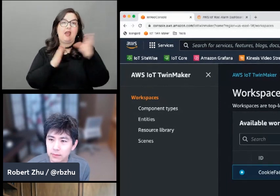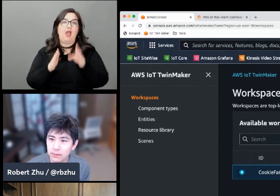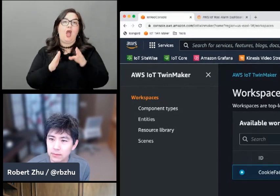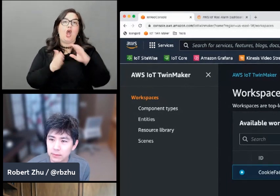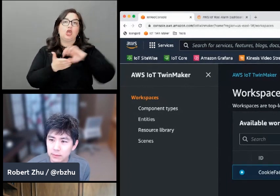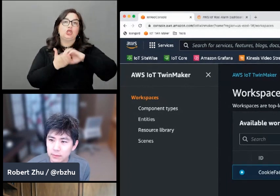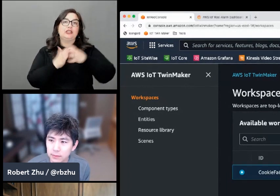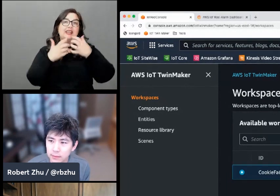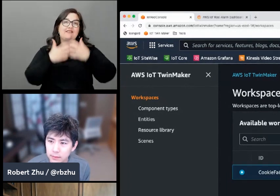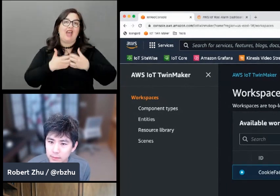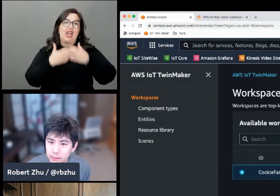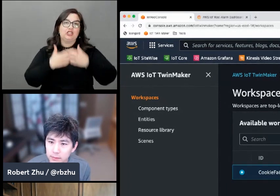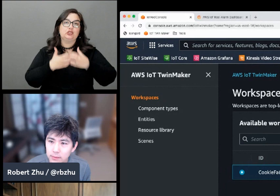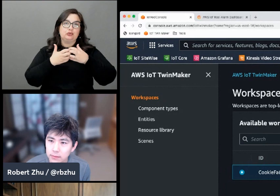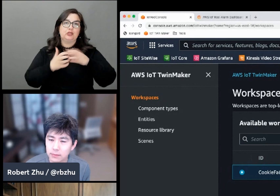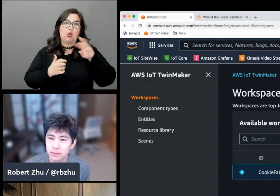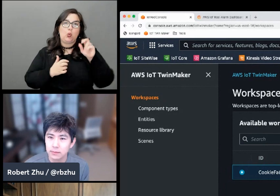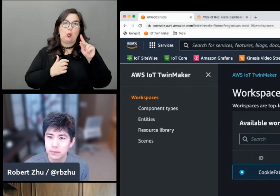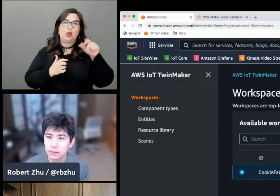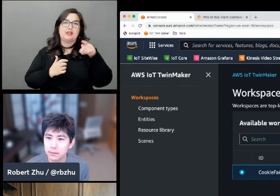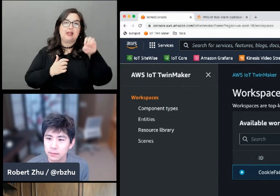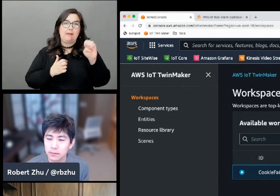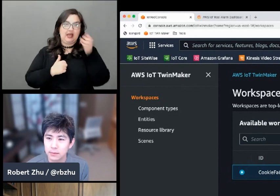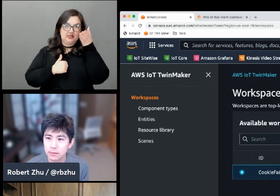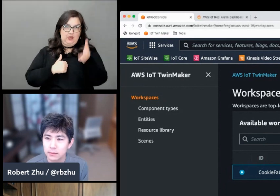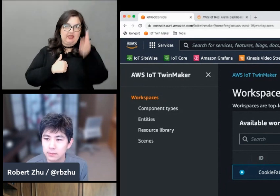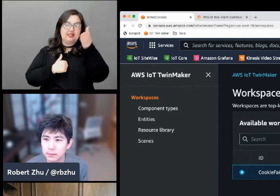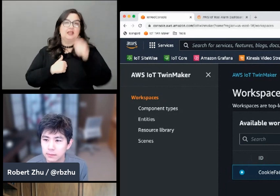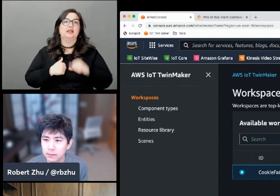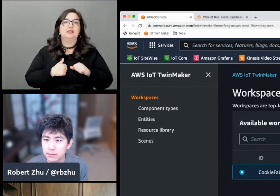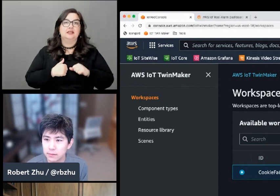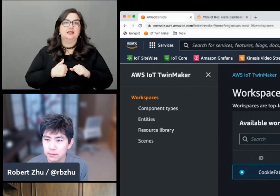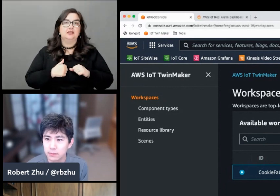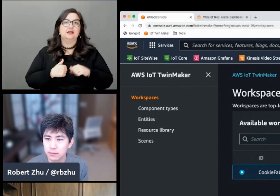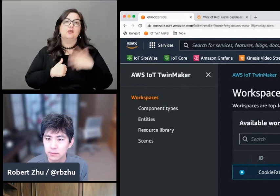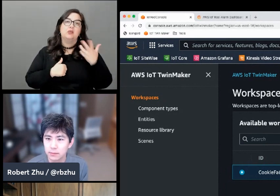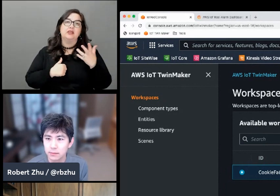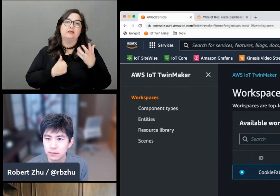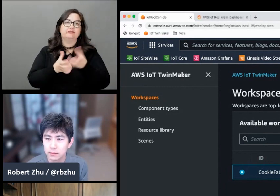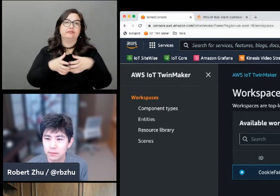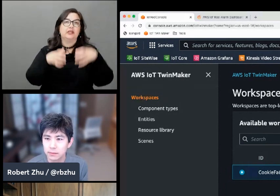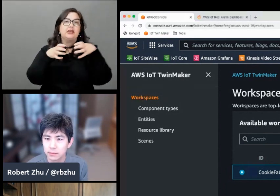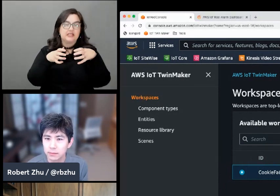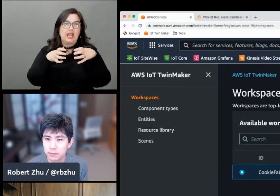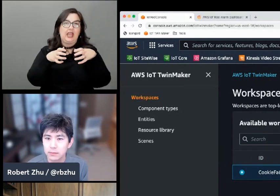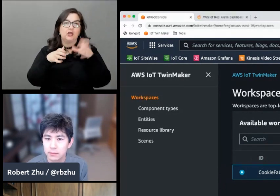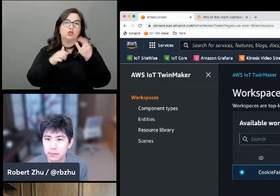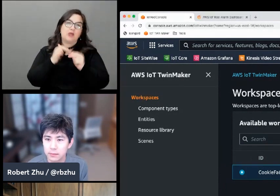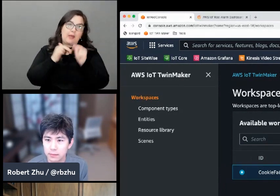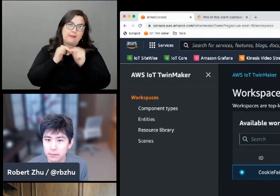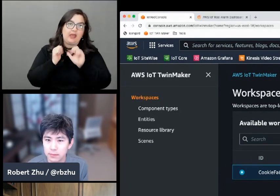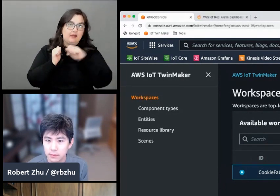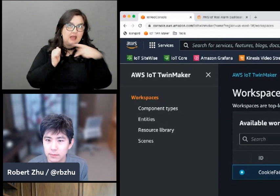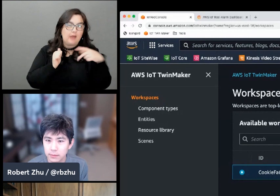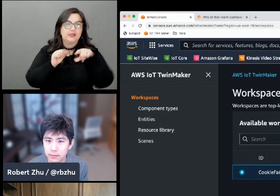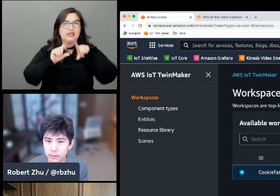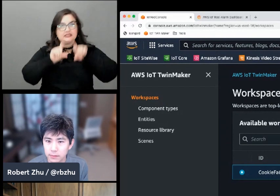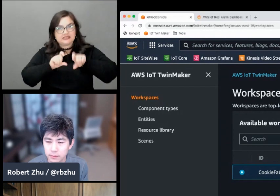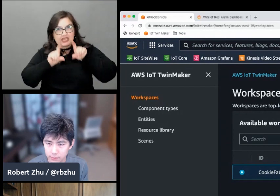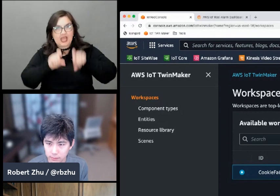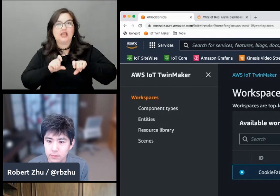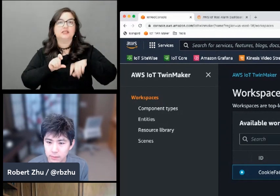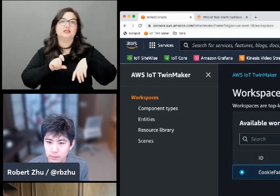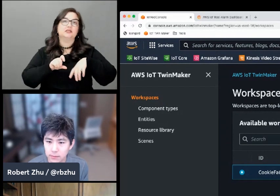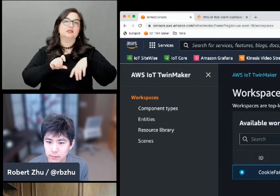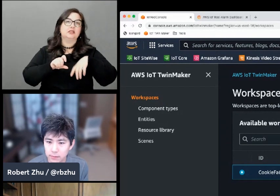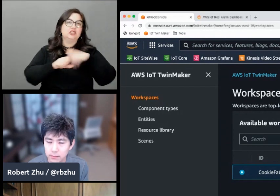we're in. And the workspace gives you kind of a container that you can build your application, test it. It becomes a security